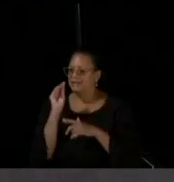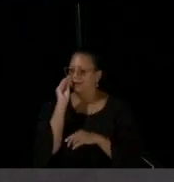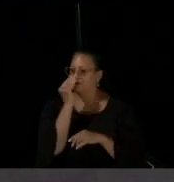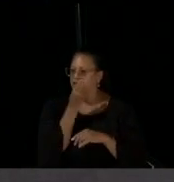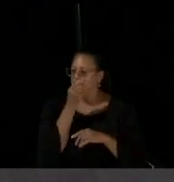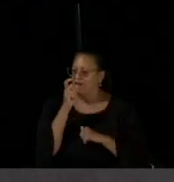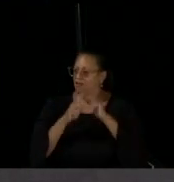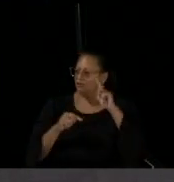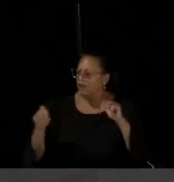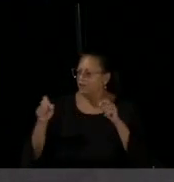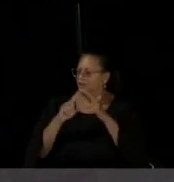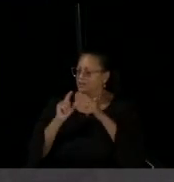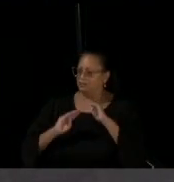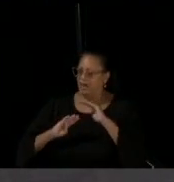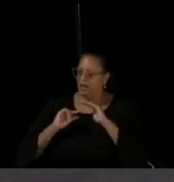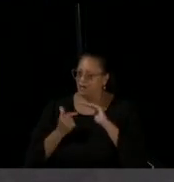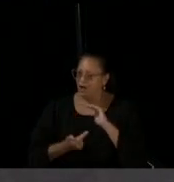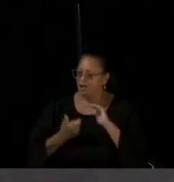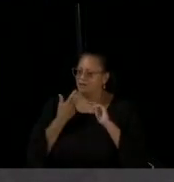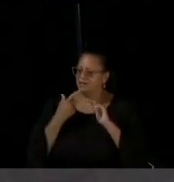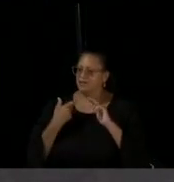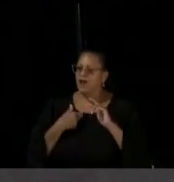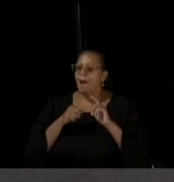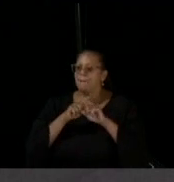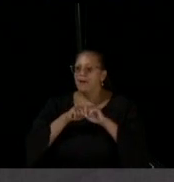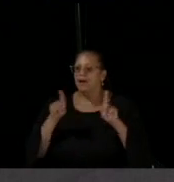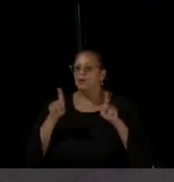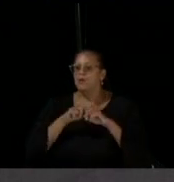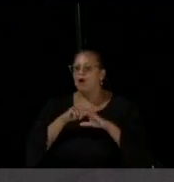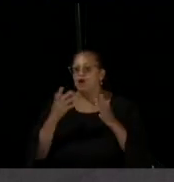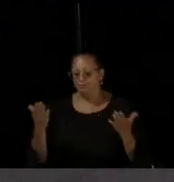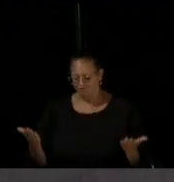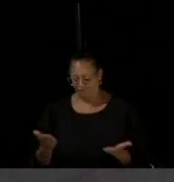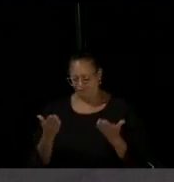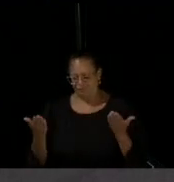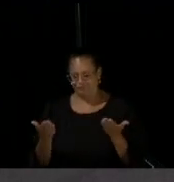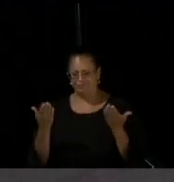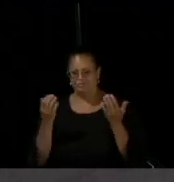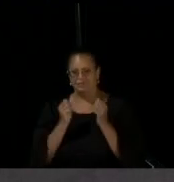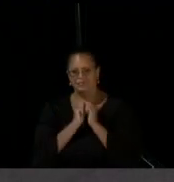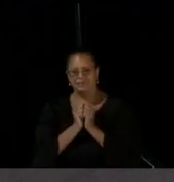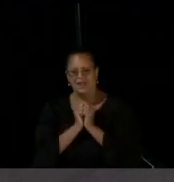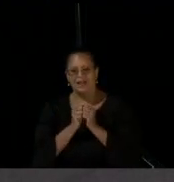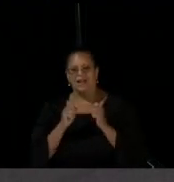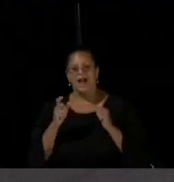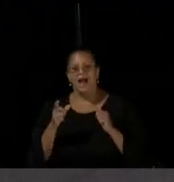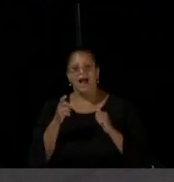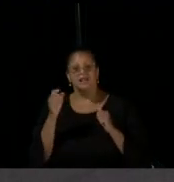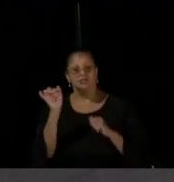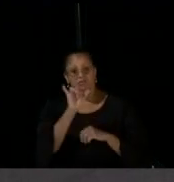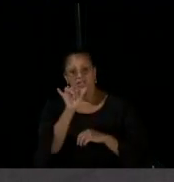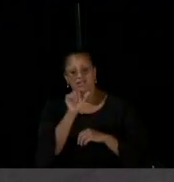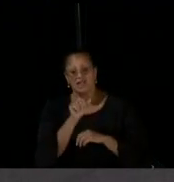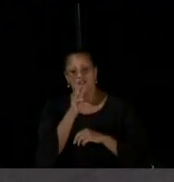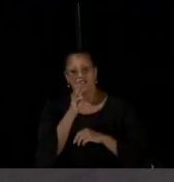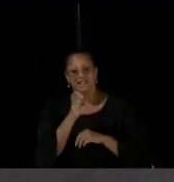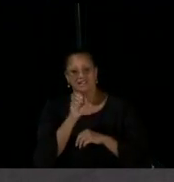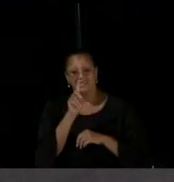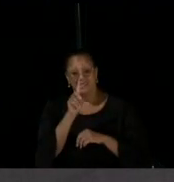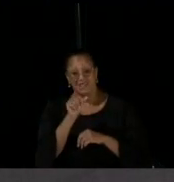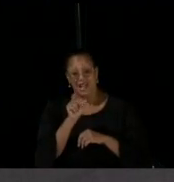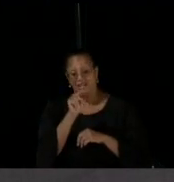different backgrounds and paths, but we all ended up together. And just like the dandelion, we were